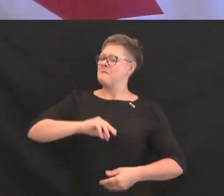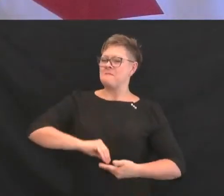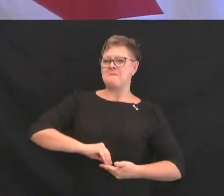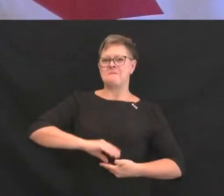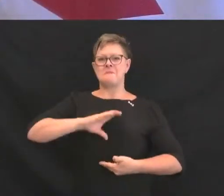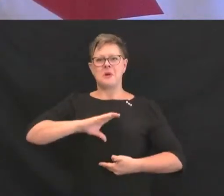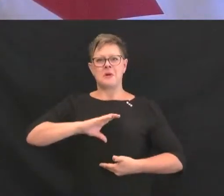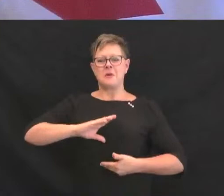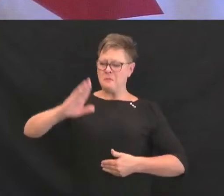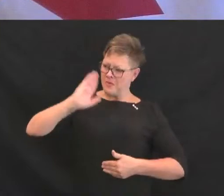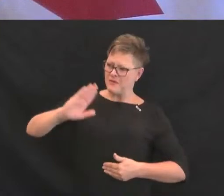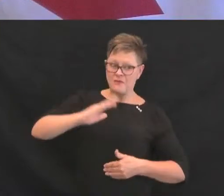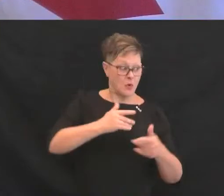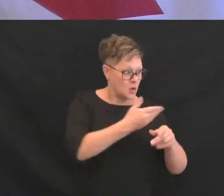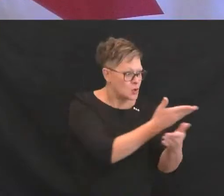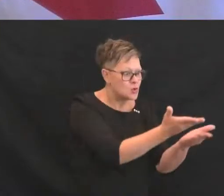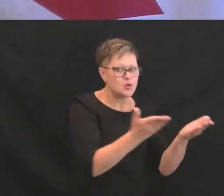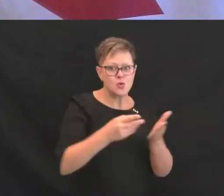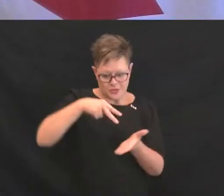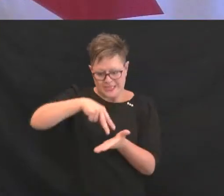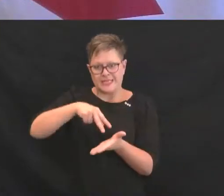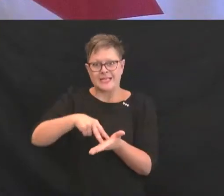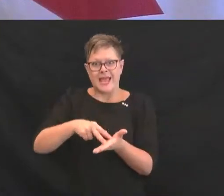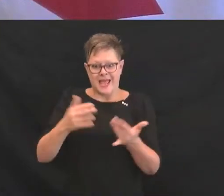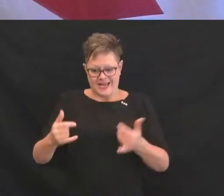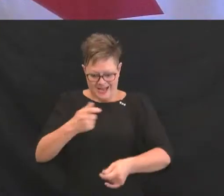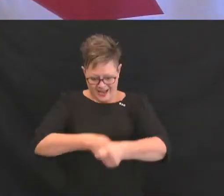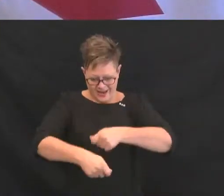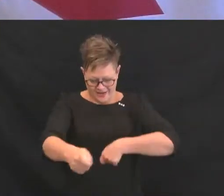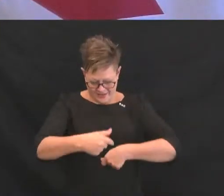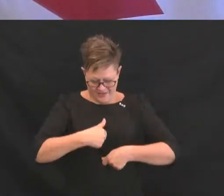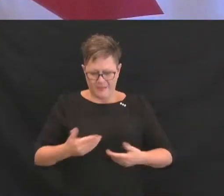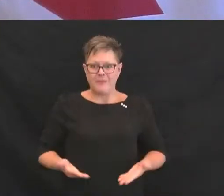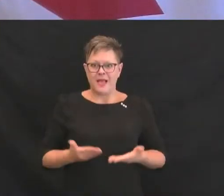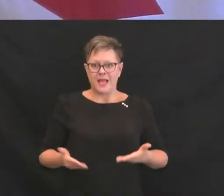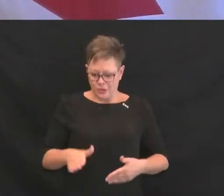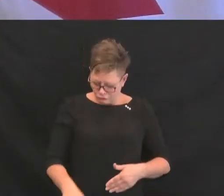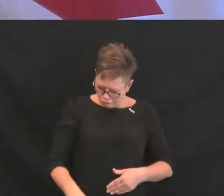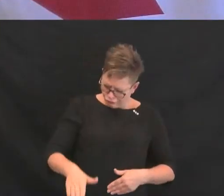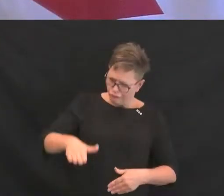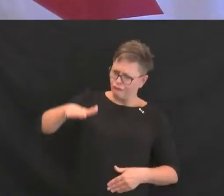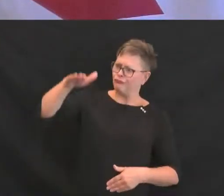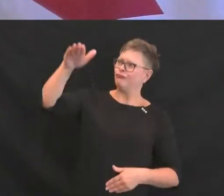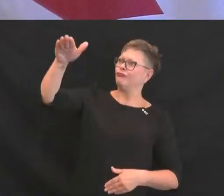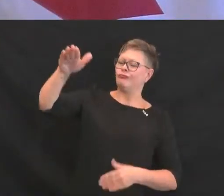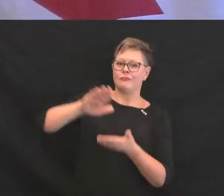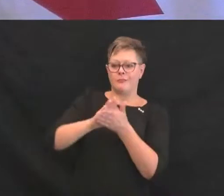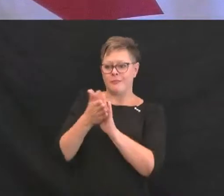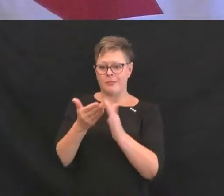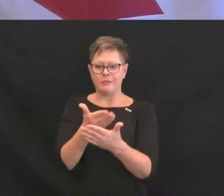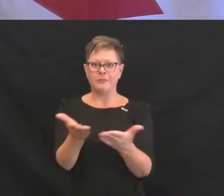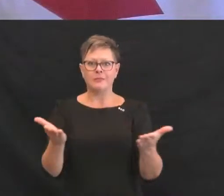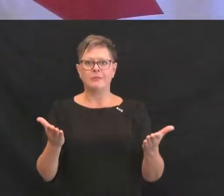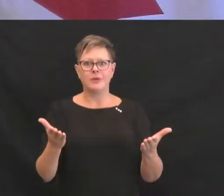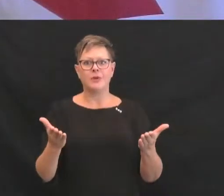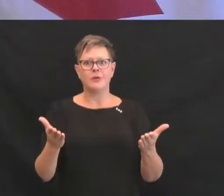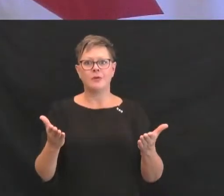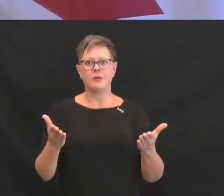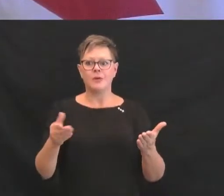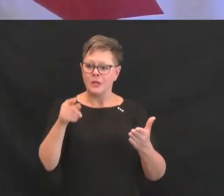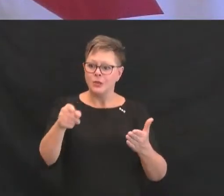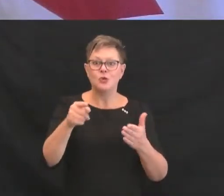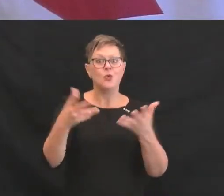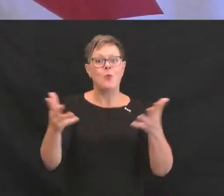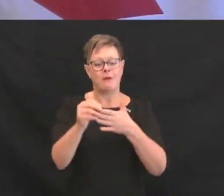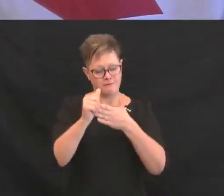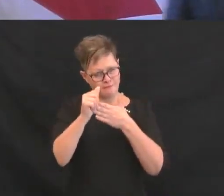once they stood, we now stand. You've lit a bright torch, and it's an honor to watch it glow. Thank you very